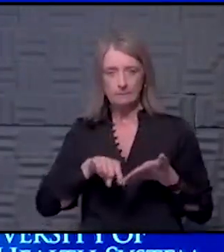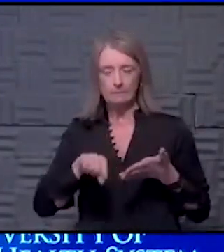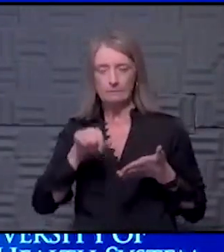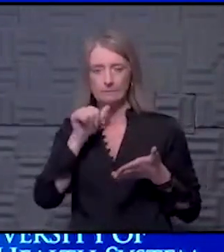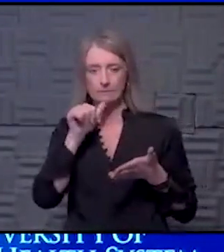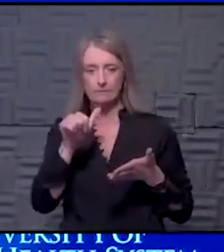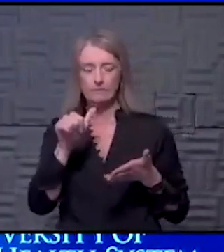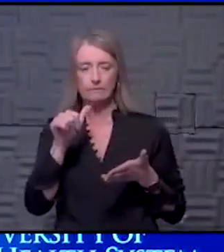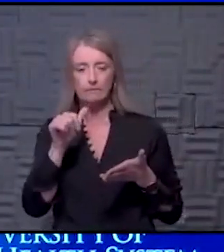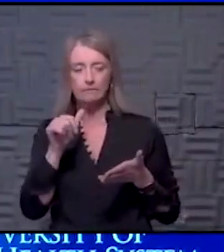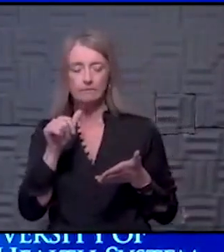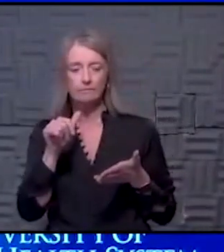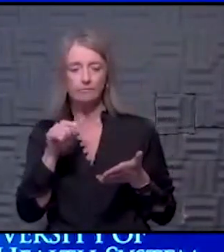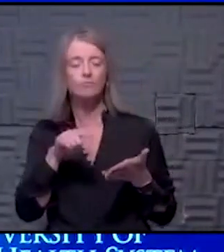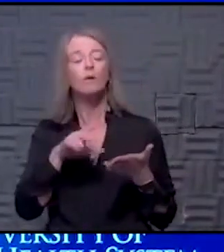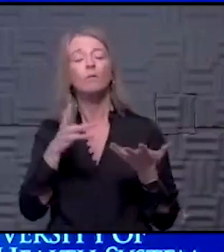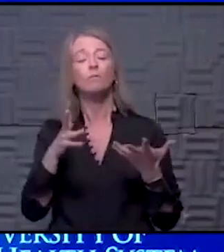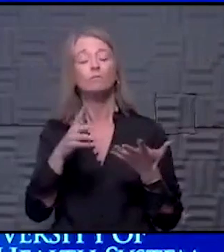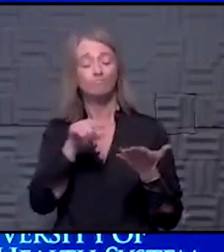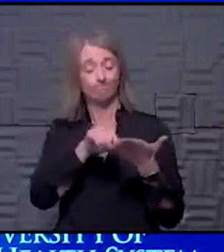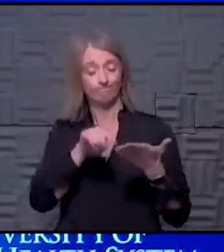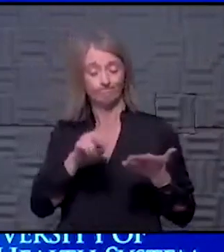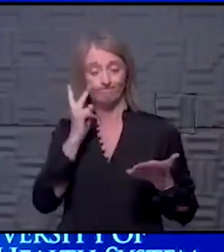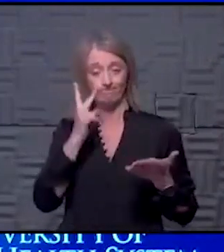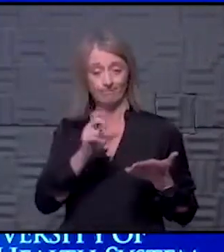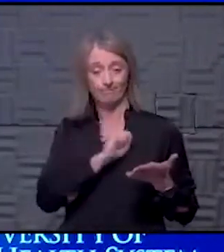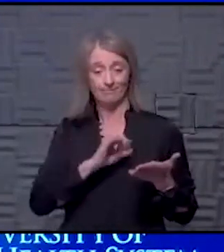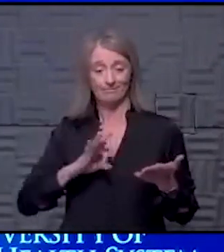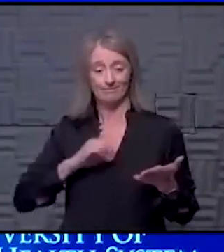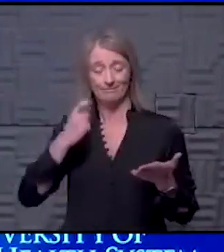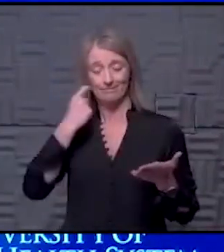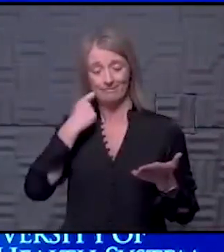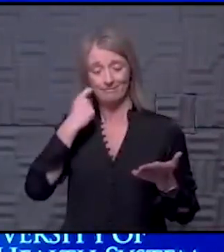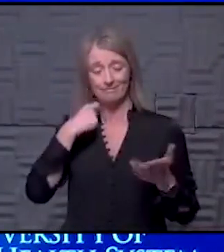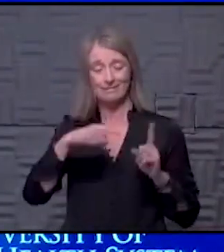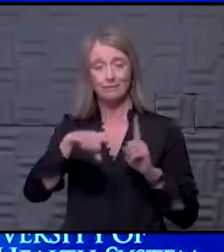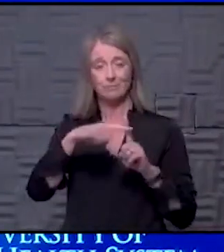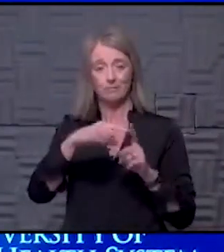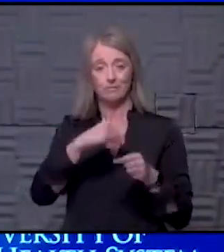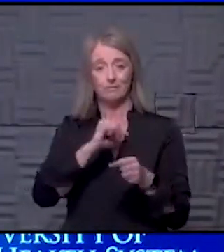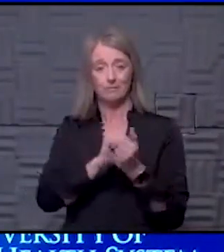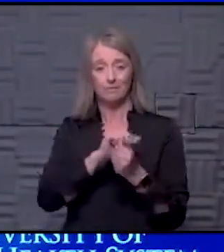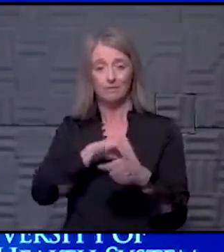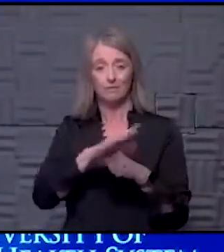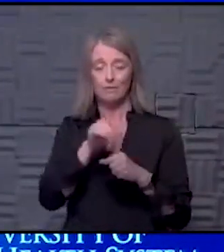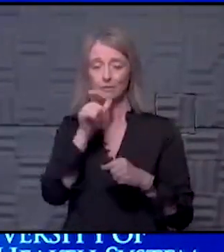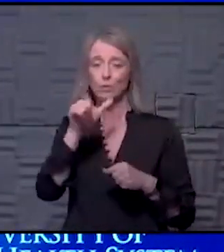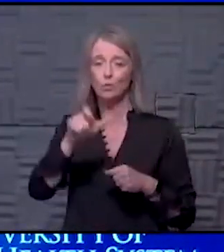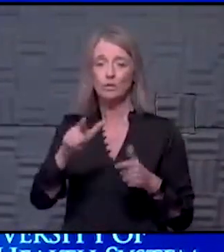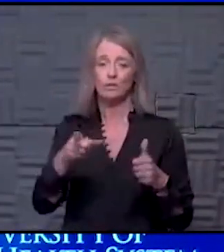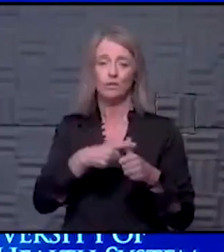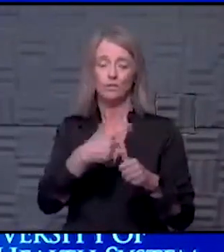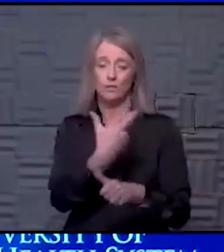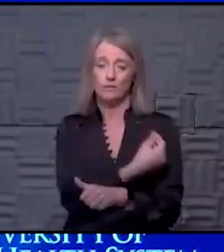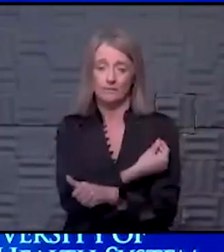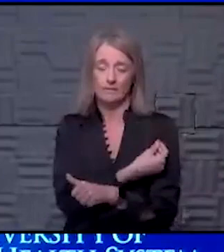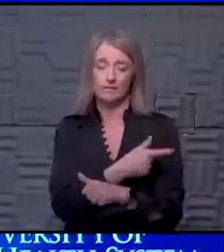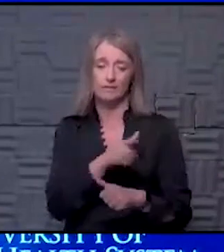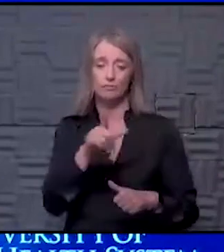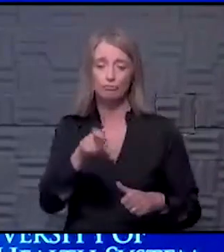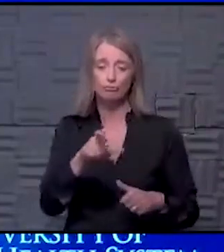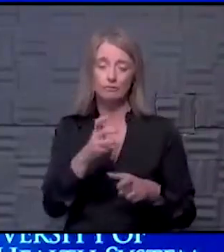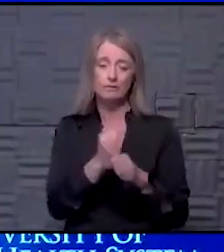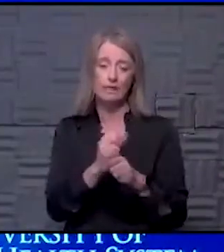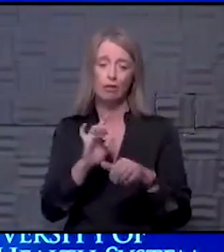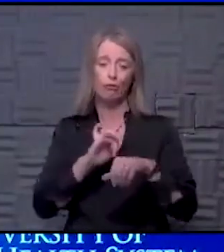lot of feeling from a number of those employees who had recently been positive that they didn't need the first round of vaccination. They shouldn't